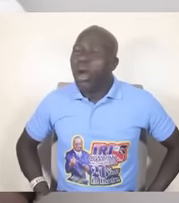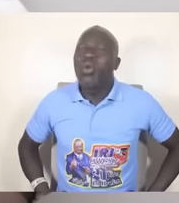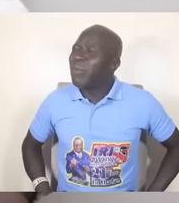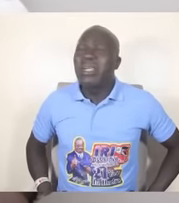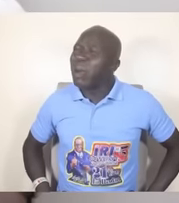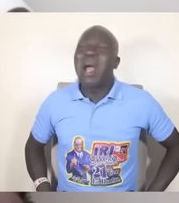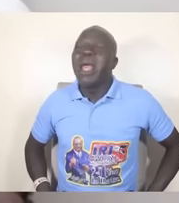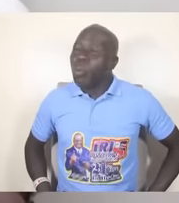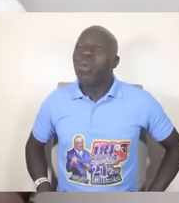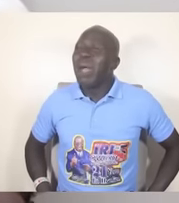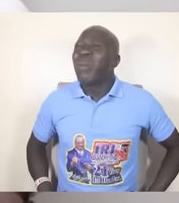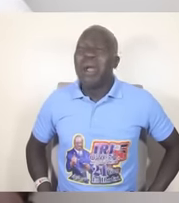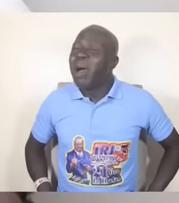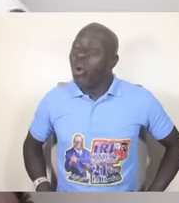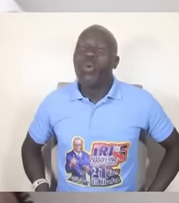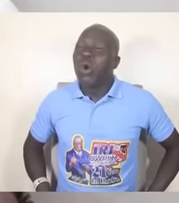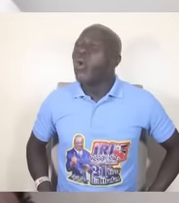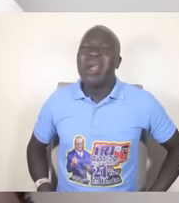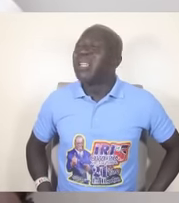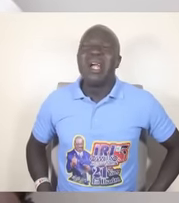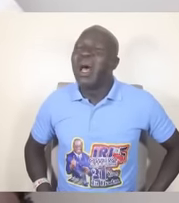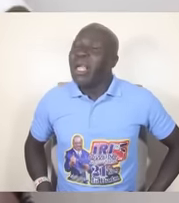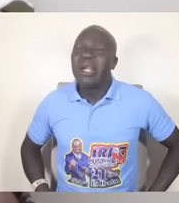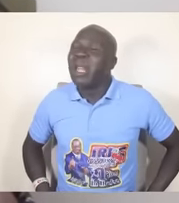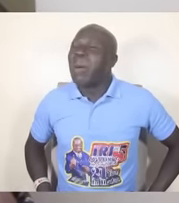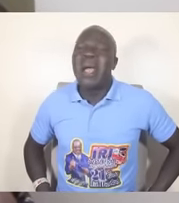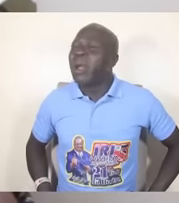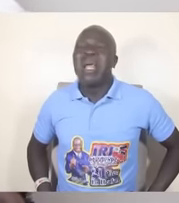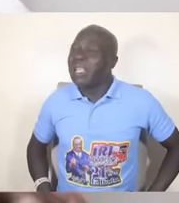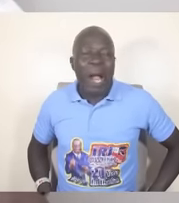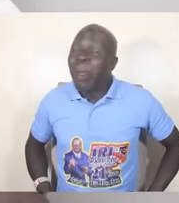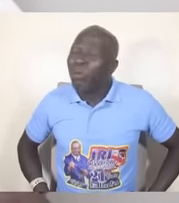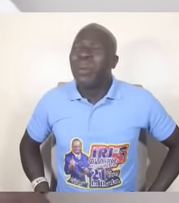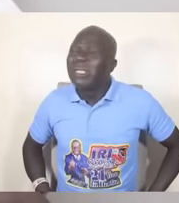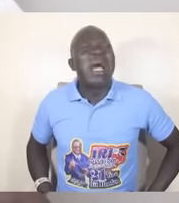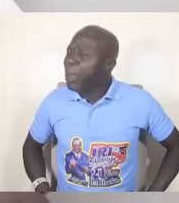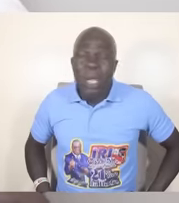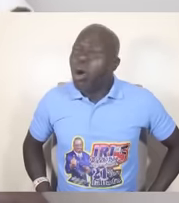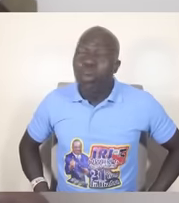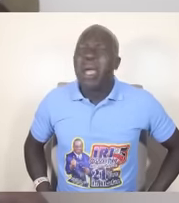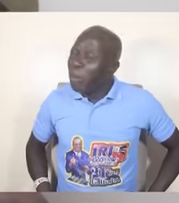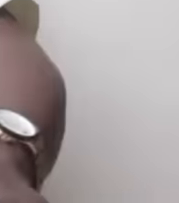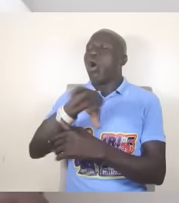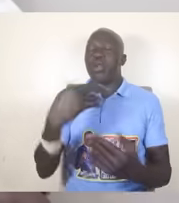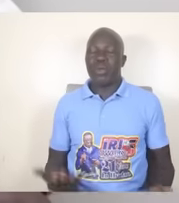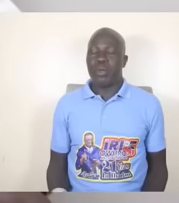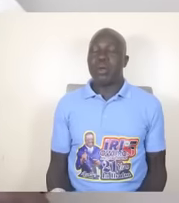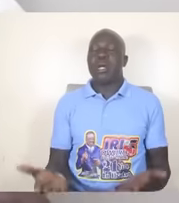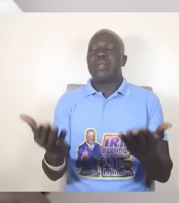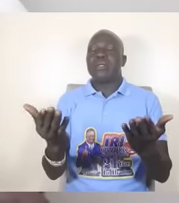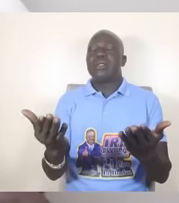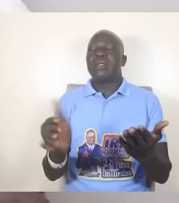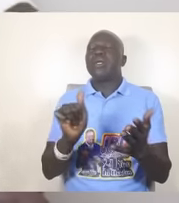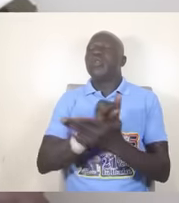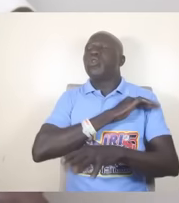Amen. More I get this. I said for this what to your life. All the supporters of this ministry. And you then did those of